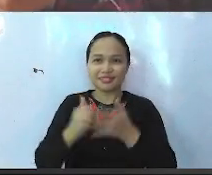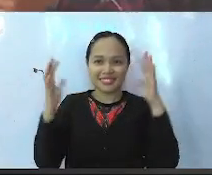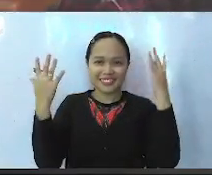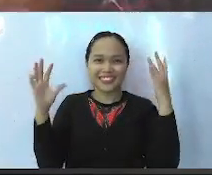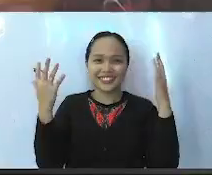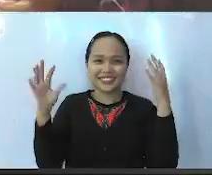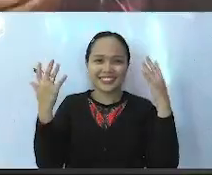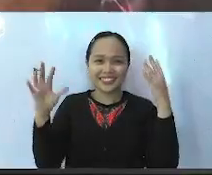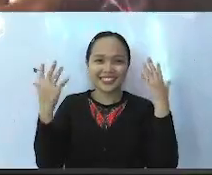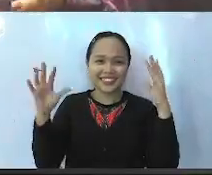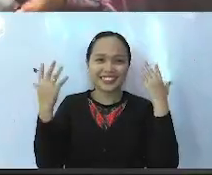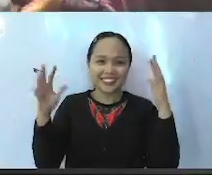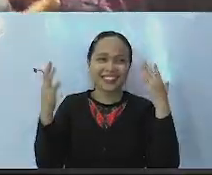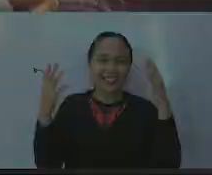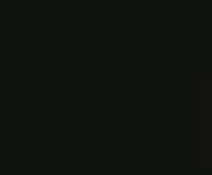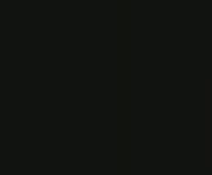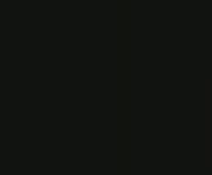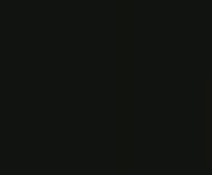God.